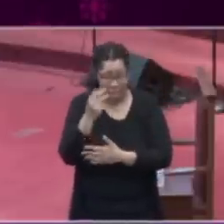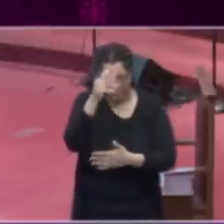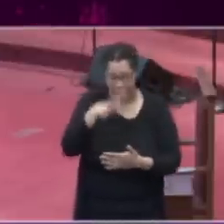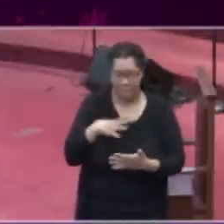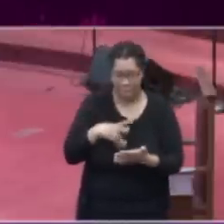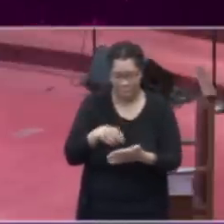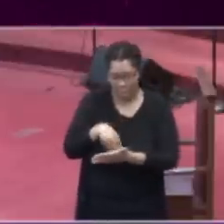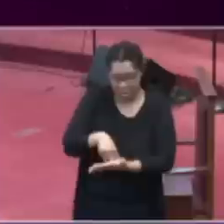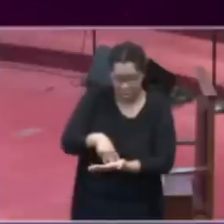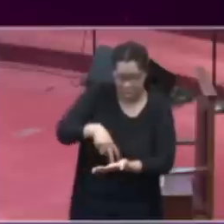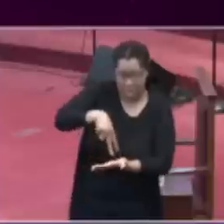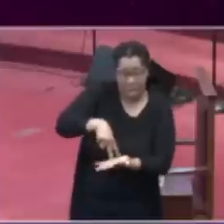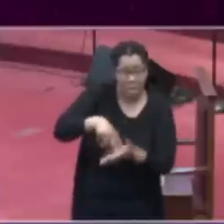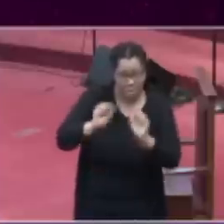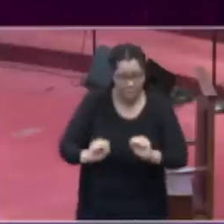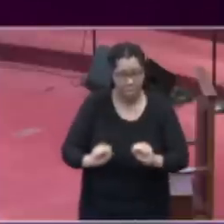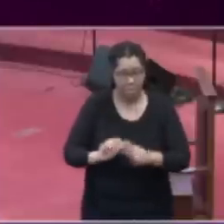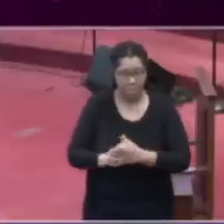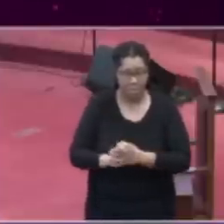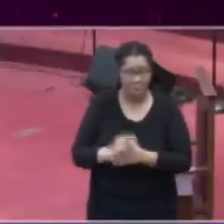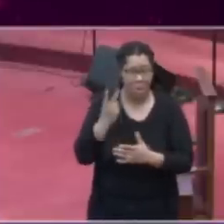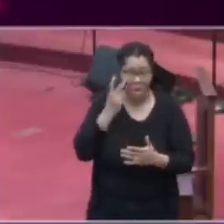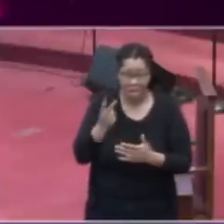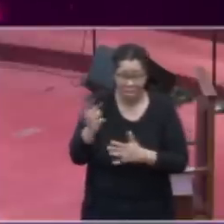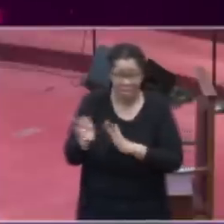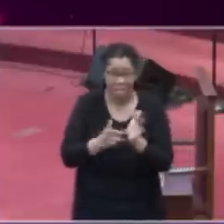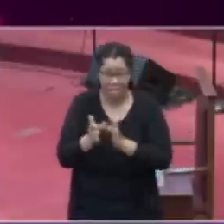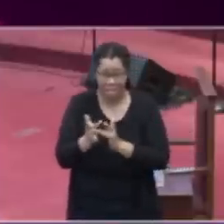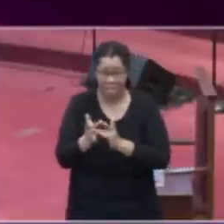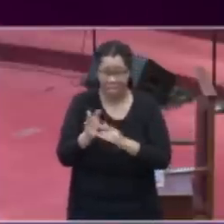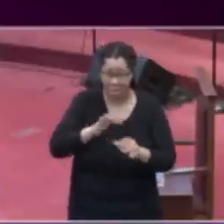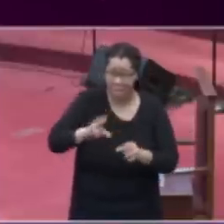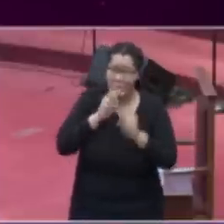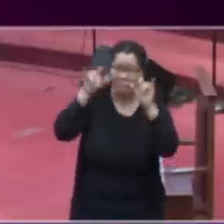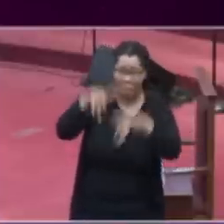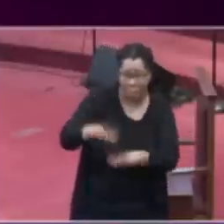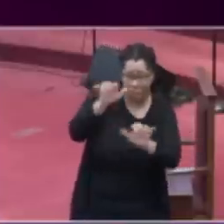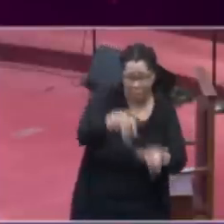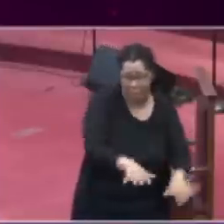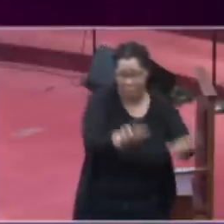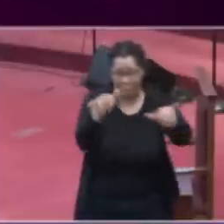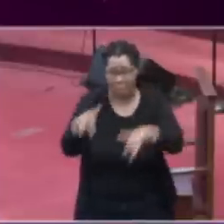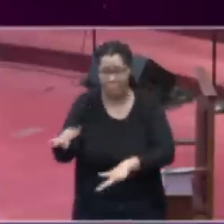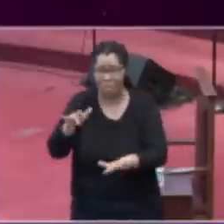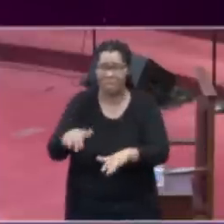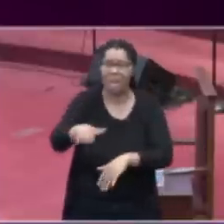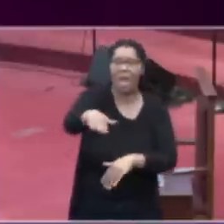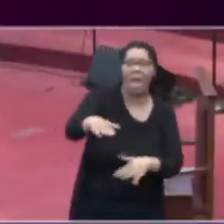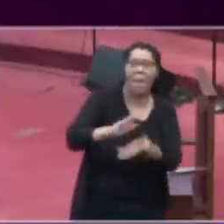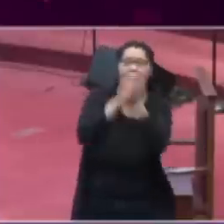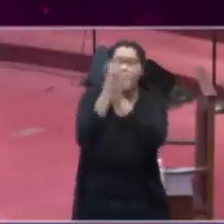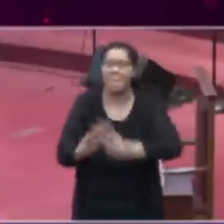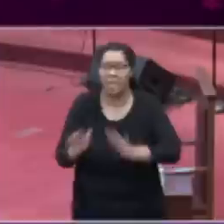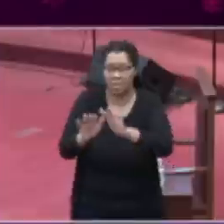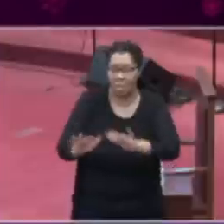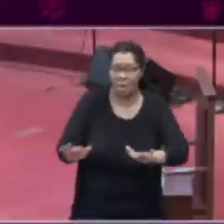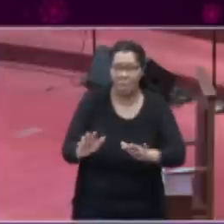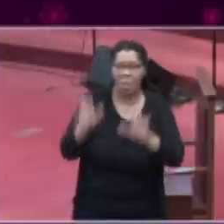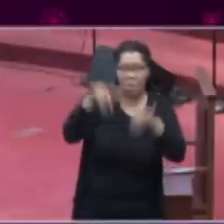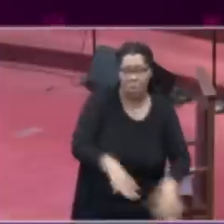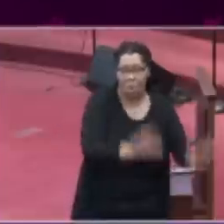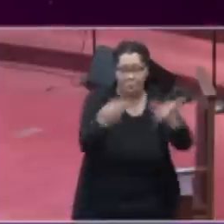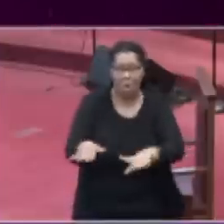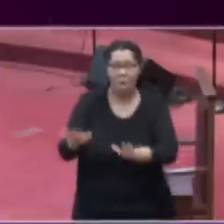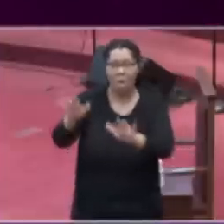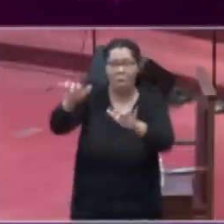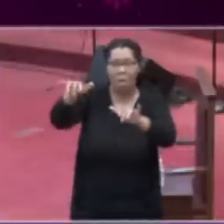a mat. We saw him in the middle of a raging storm stand and say, "Peace, be still," and the storm